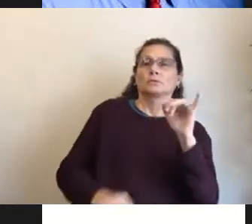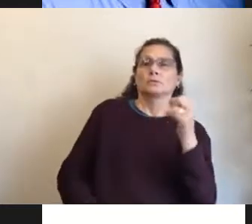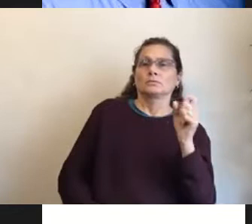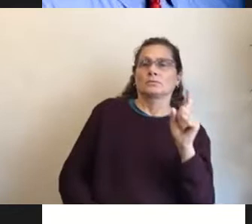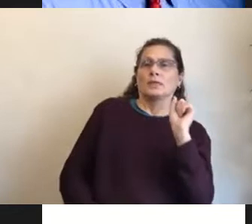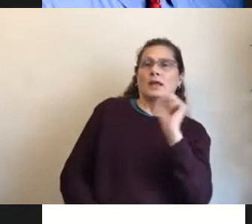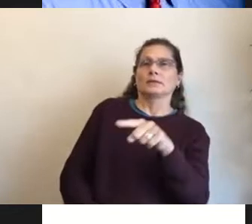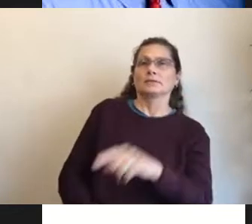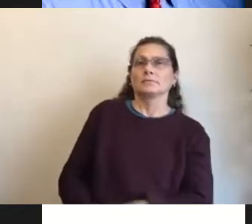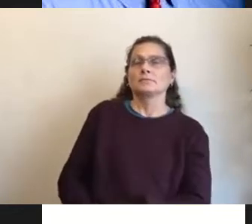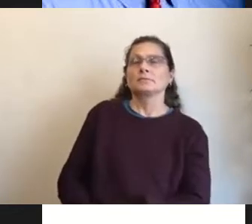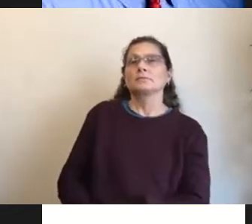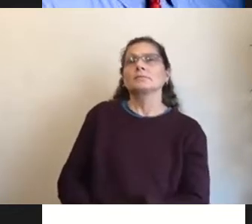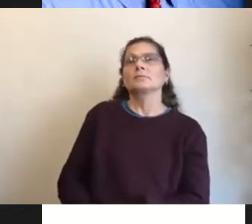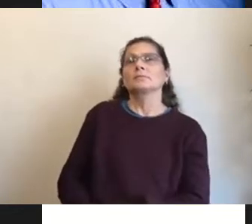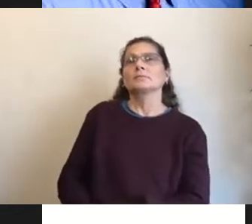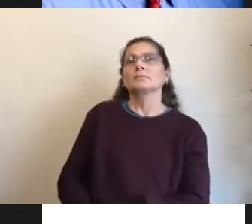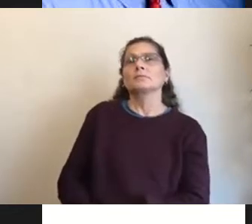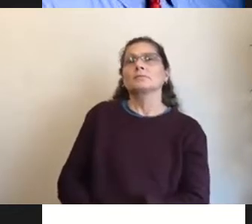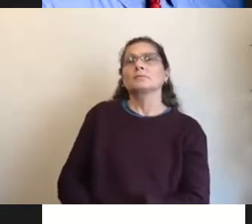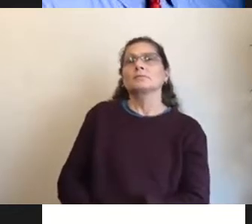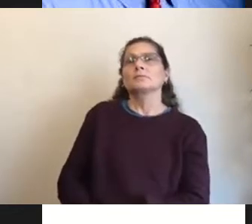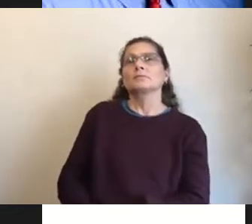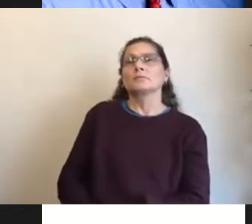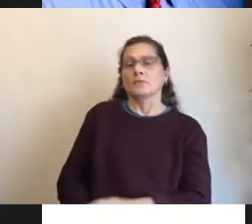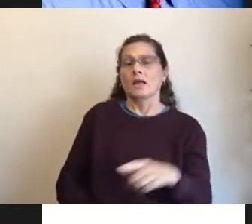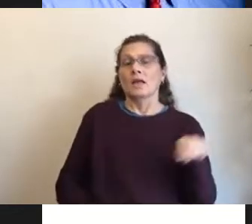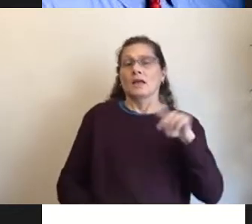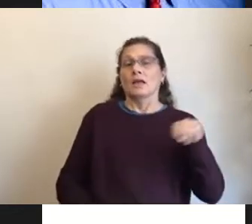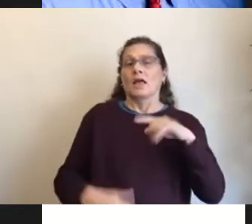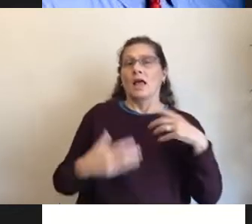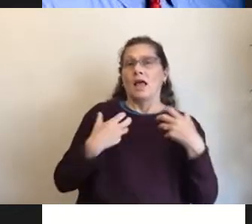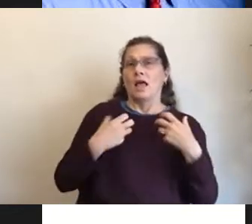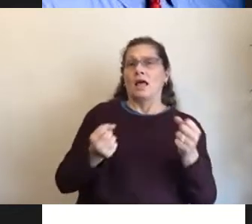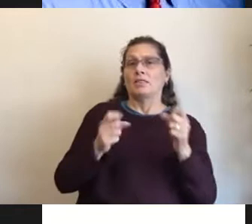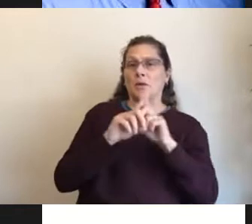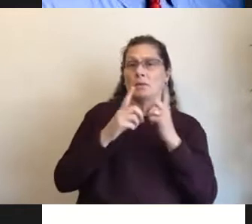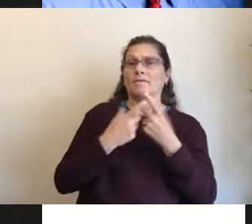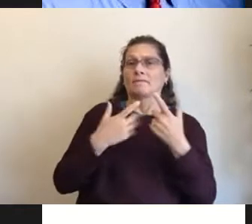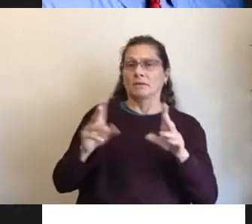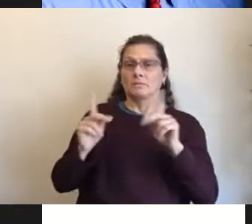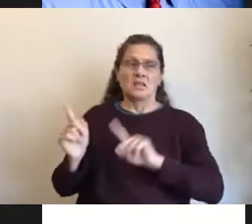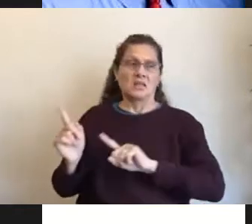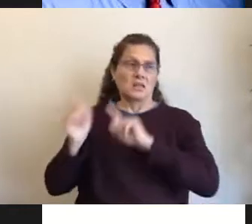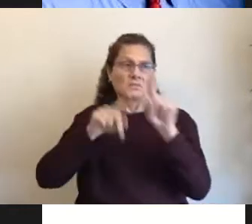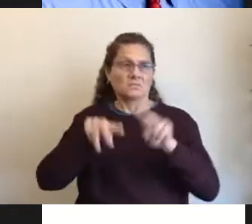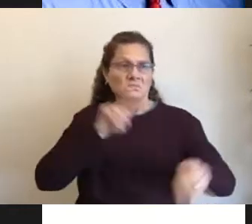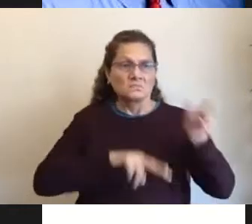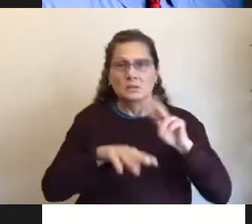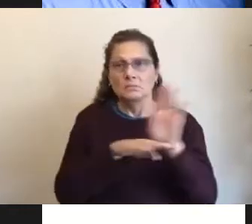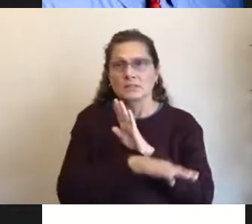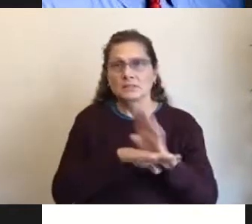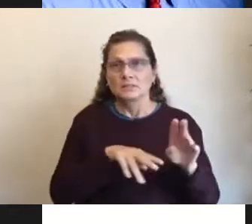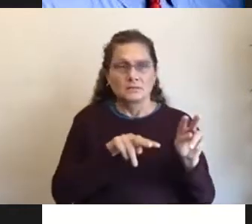for compliance. But how does the department evaluate whether having this program is preventing the spread of COVID-19? So we do that